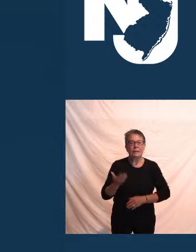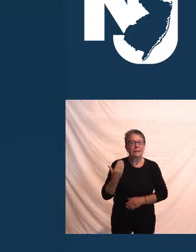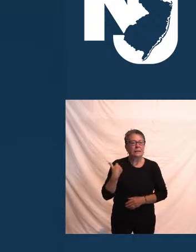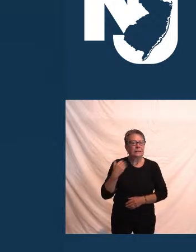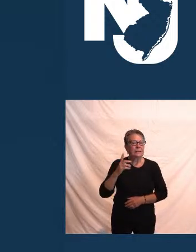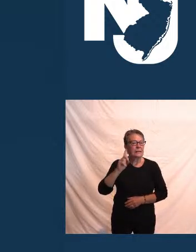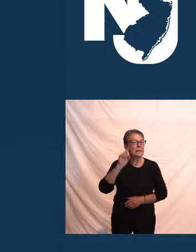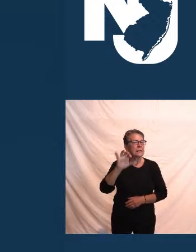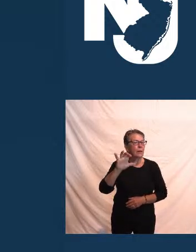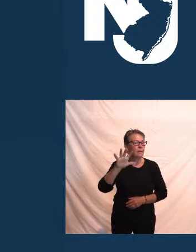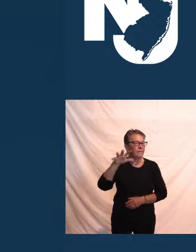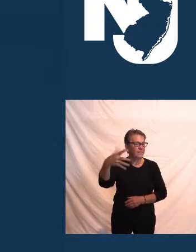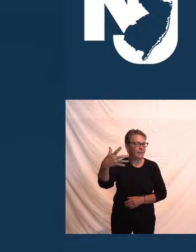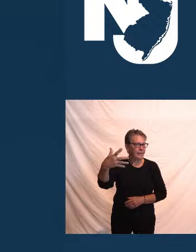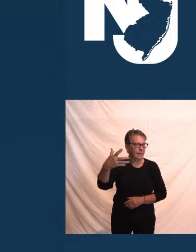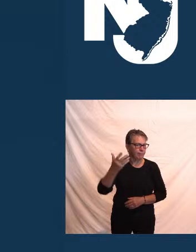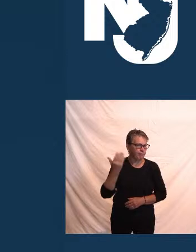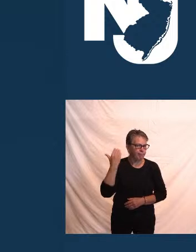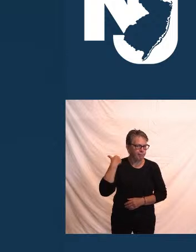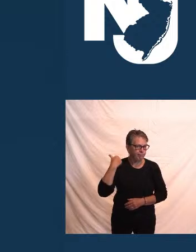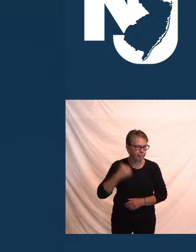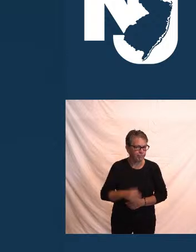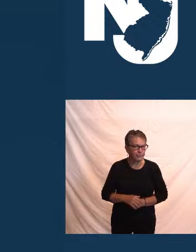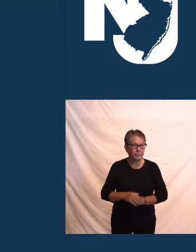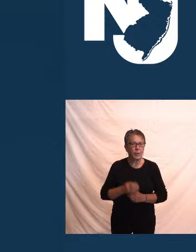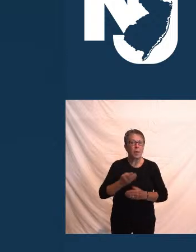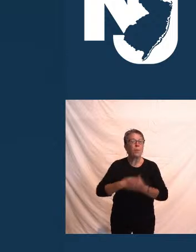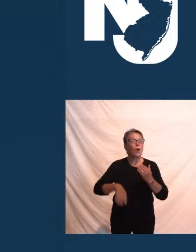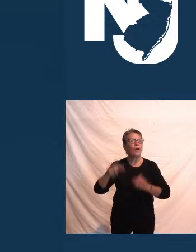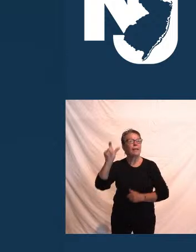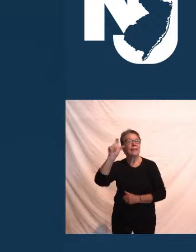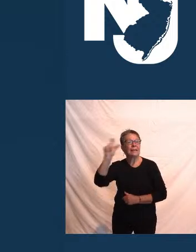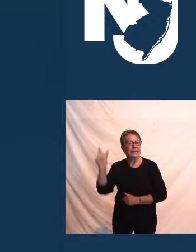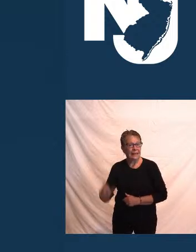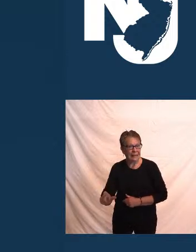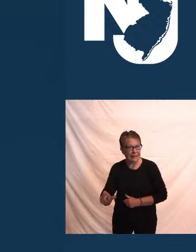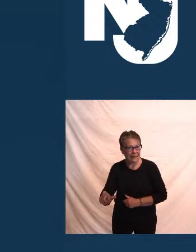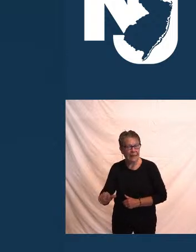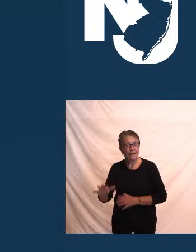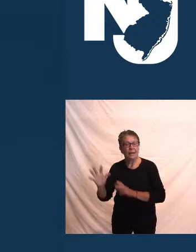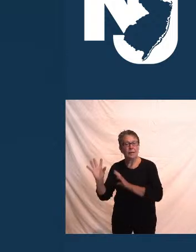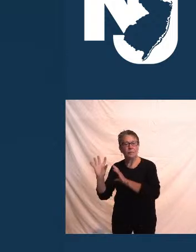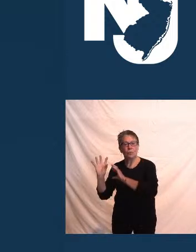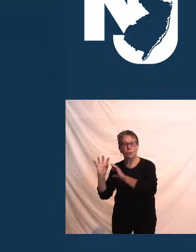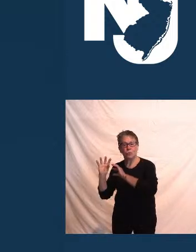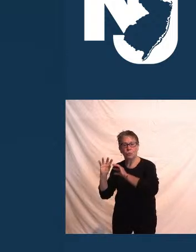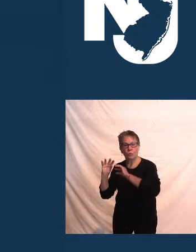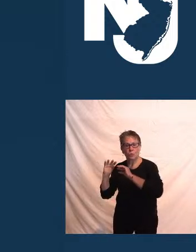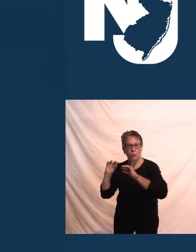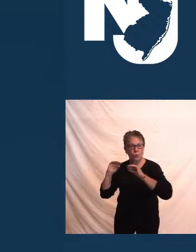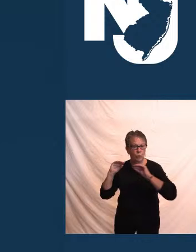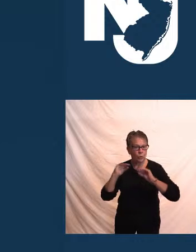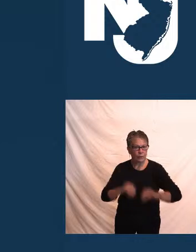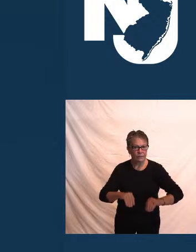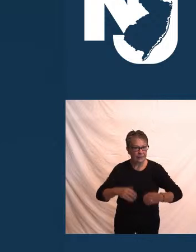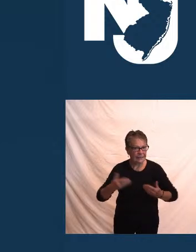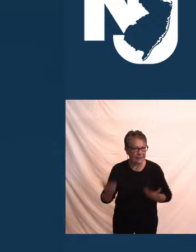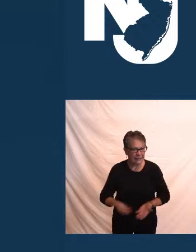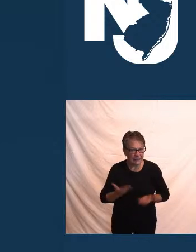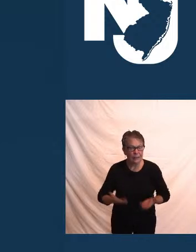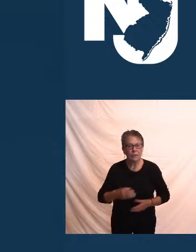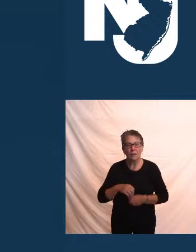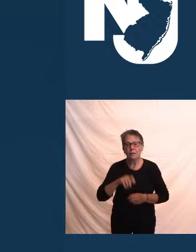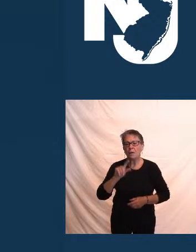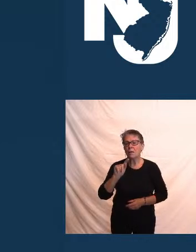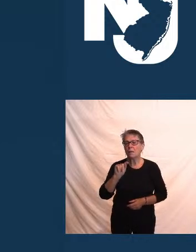Tony was born in Italy in the Adriatic coast town of Malfetta. He came to the United States at the age of